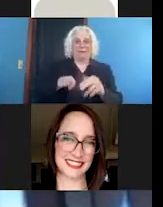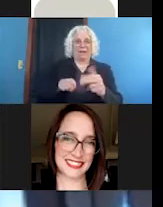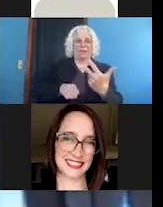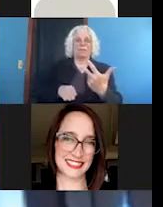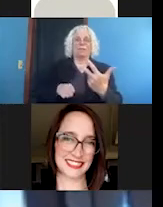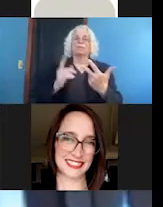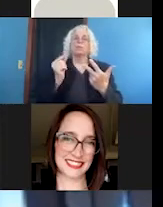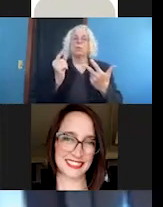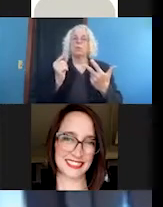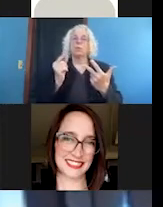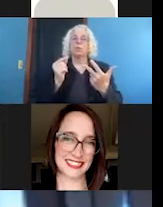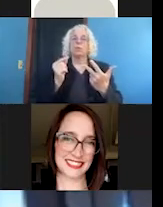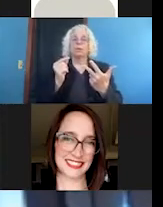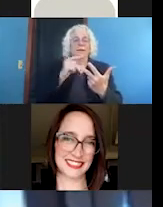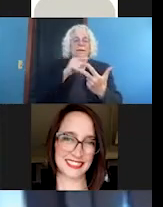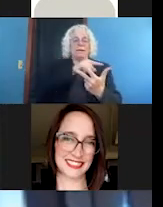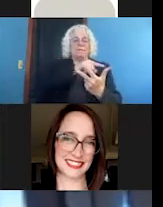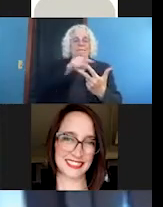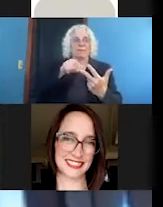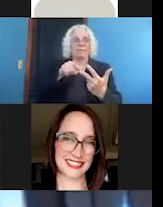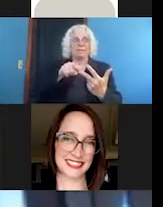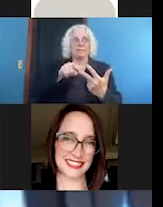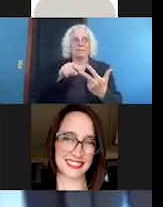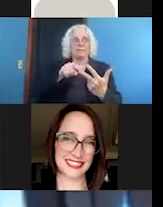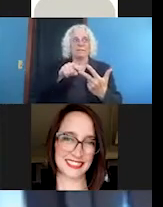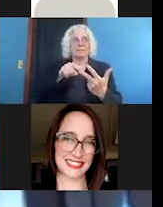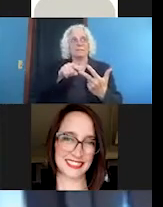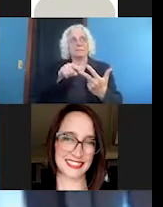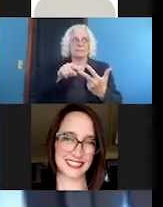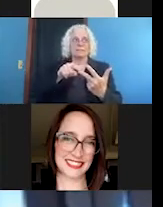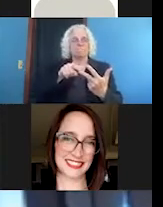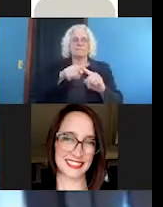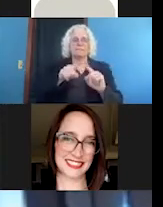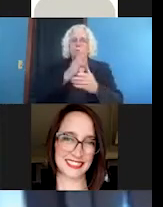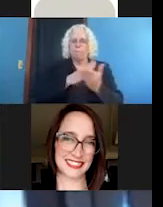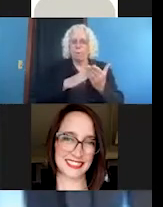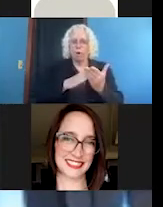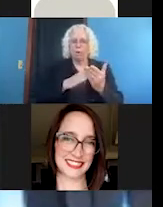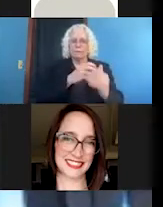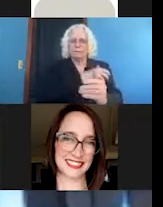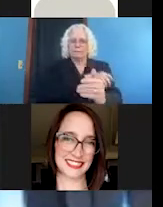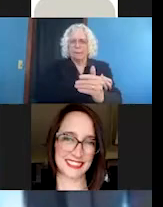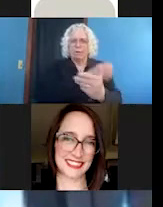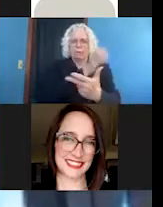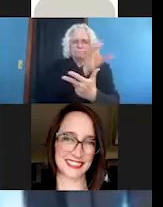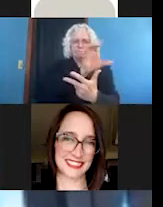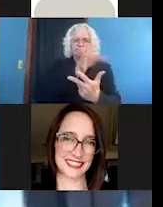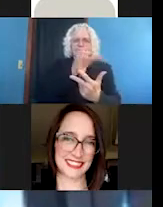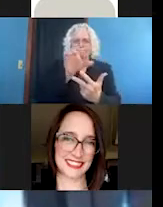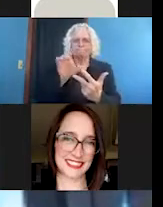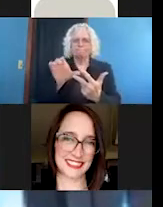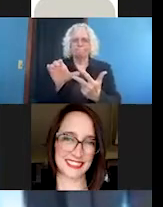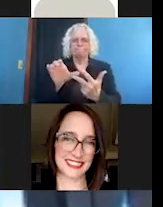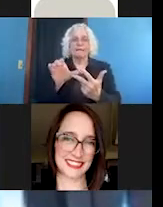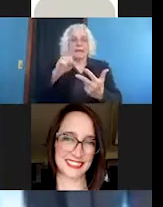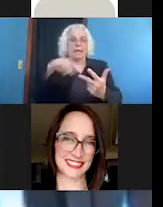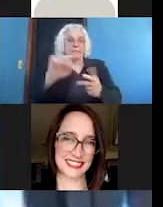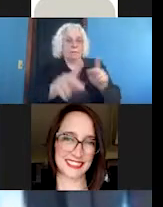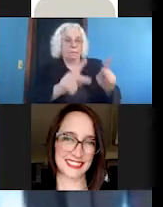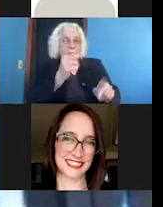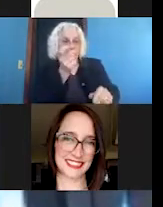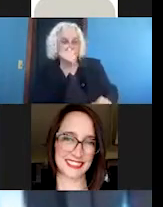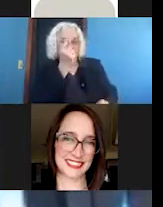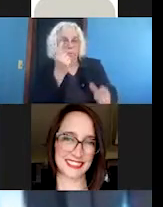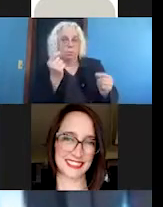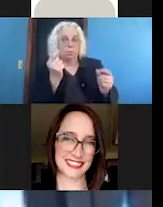powers into different aspects and making sure that people would understand how that works. We did